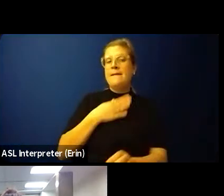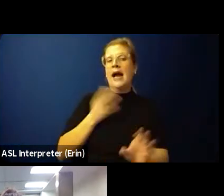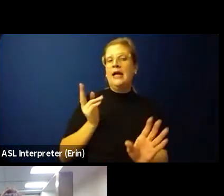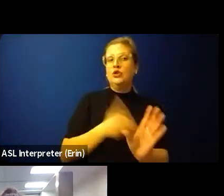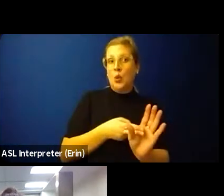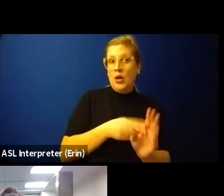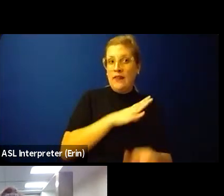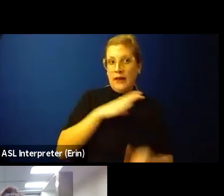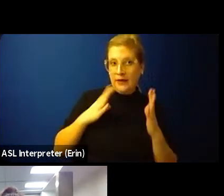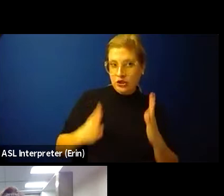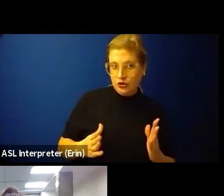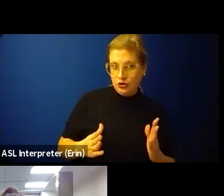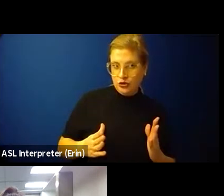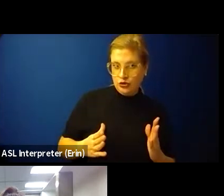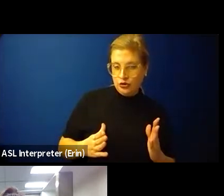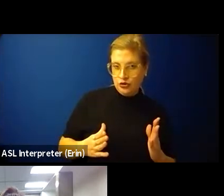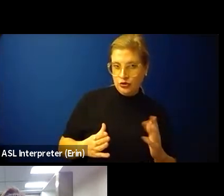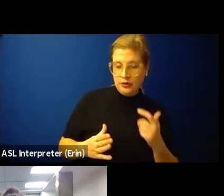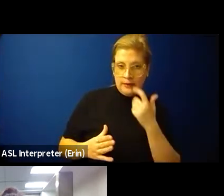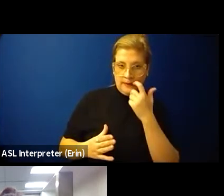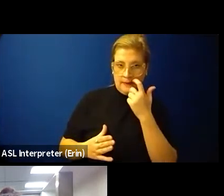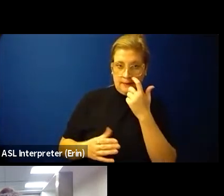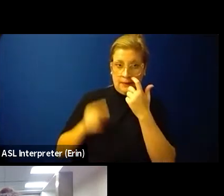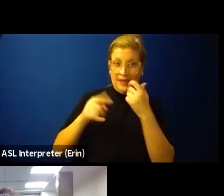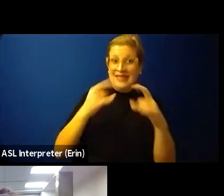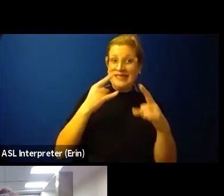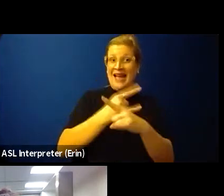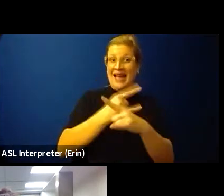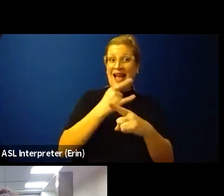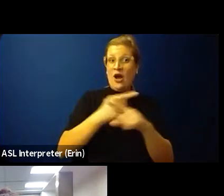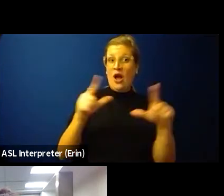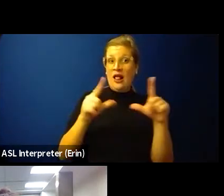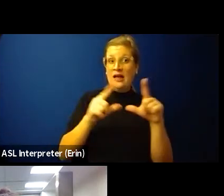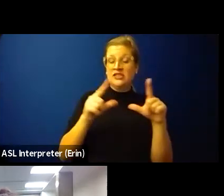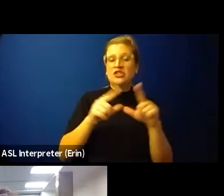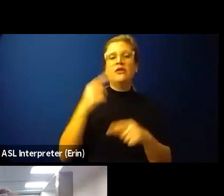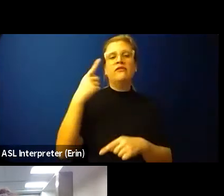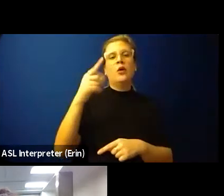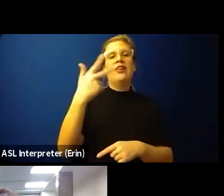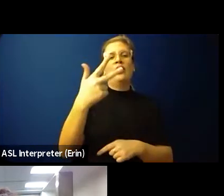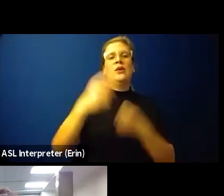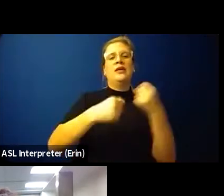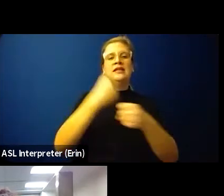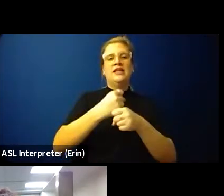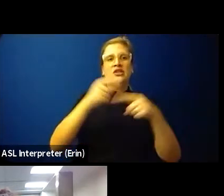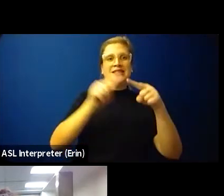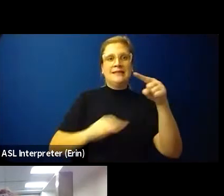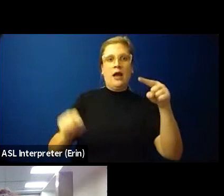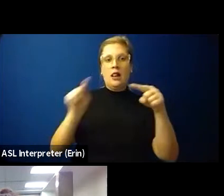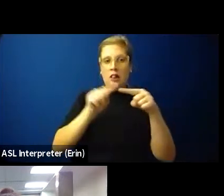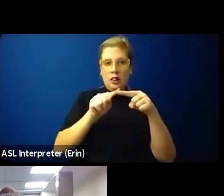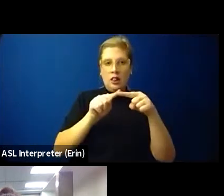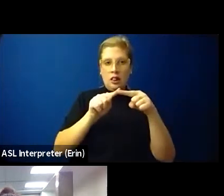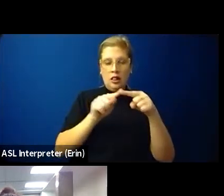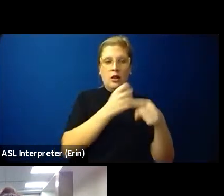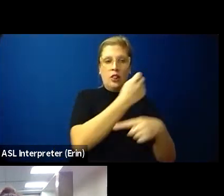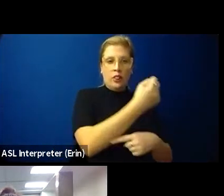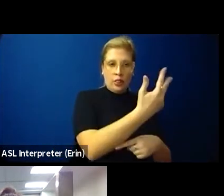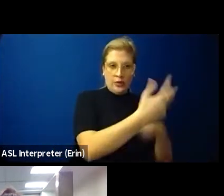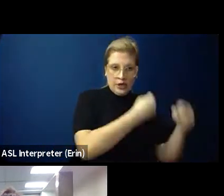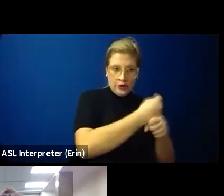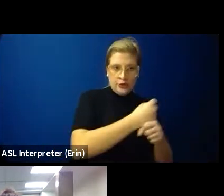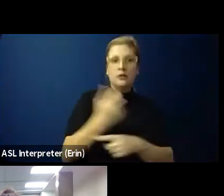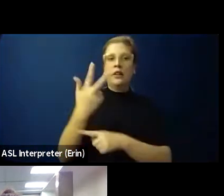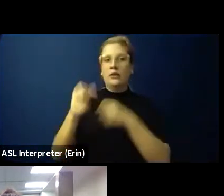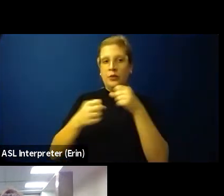the commission, because this is on alcohol licenses are on a 3-year cycle. And so the year prior